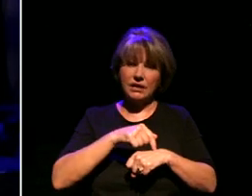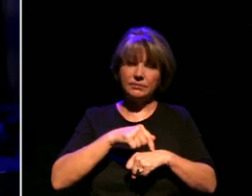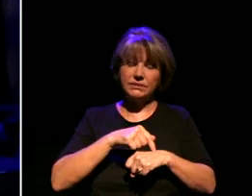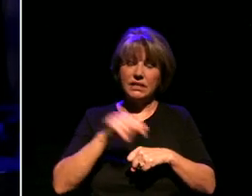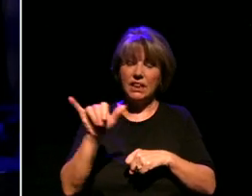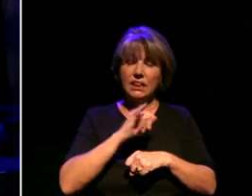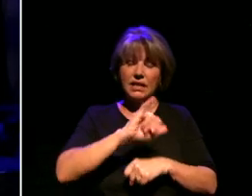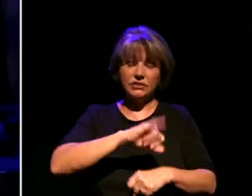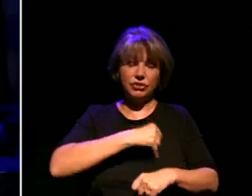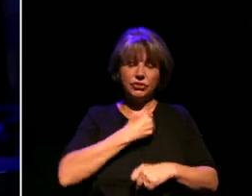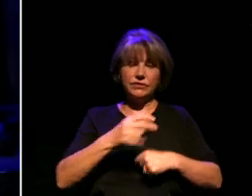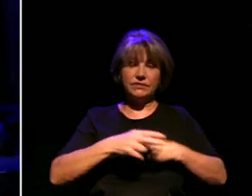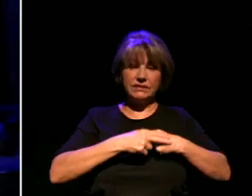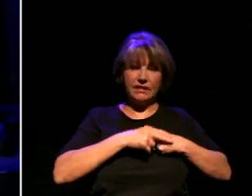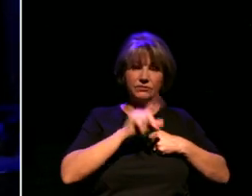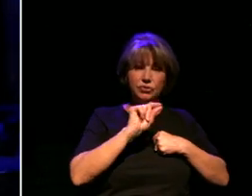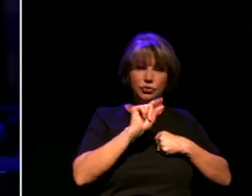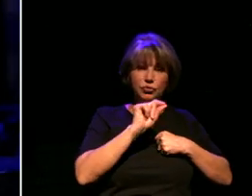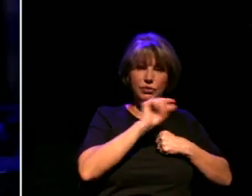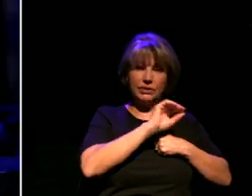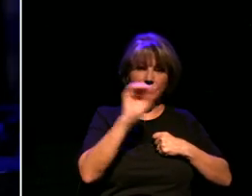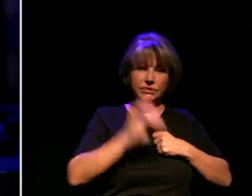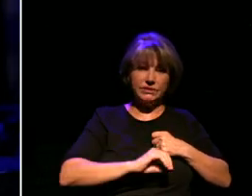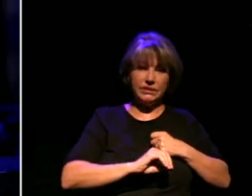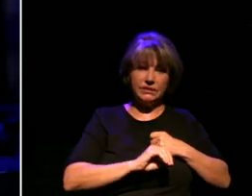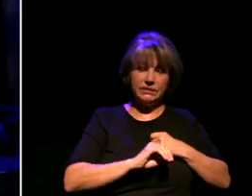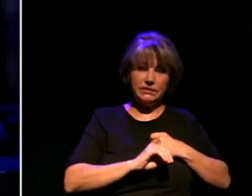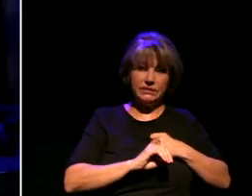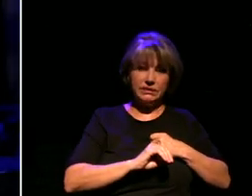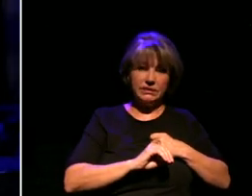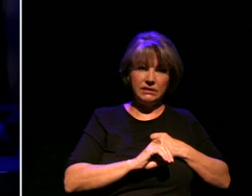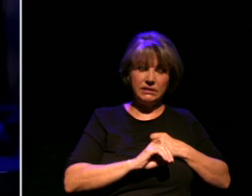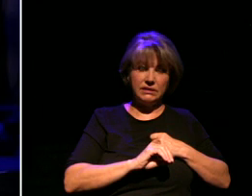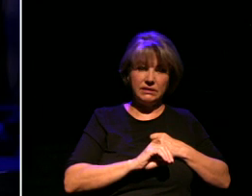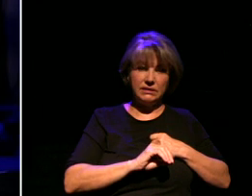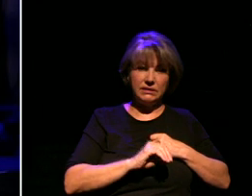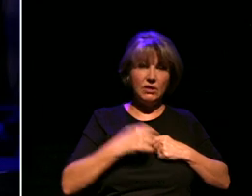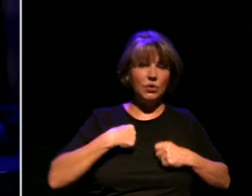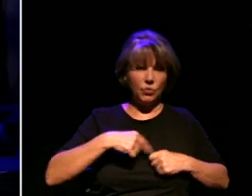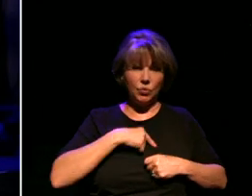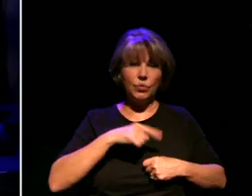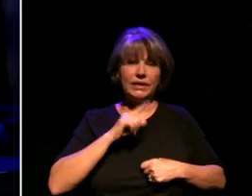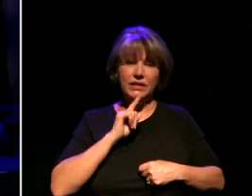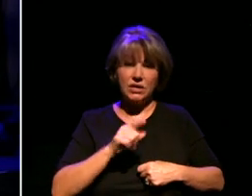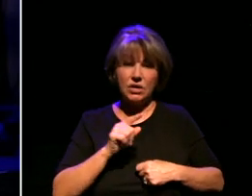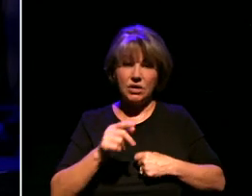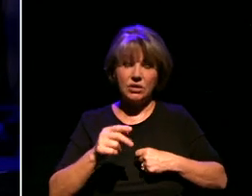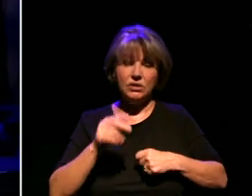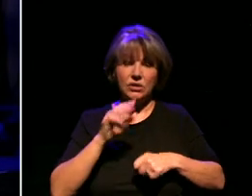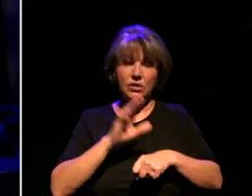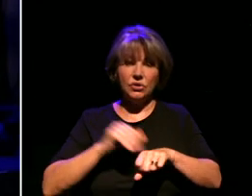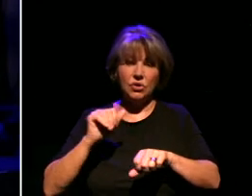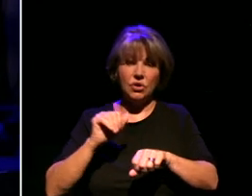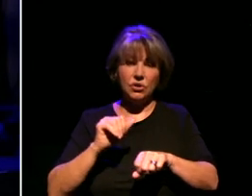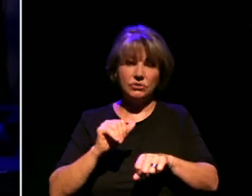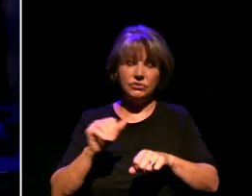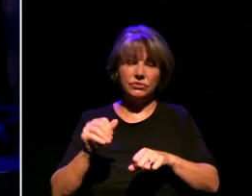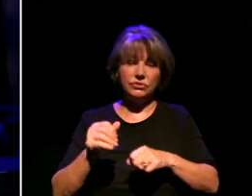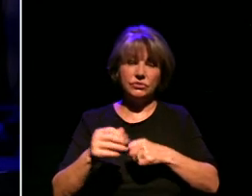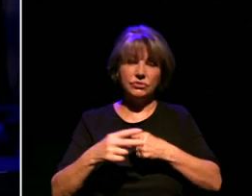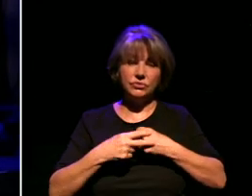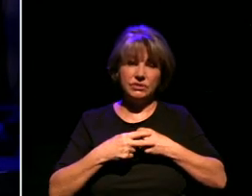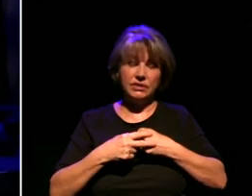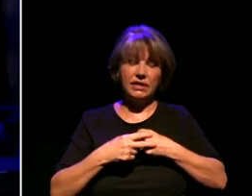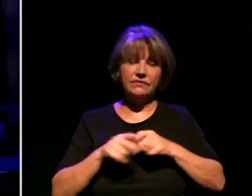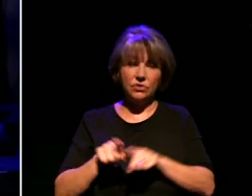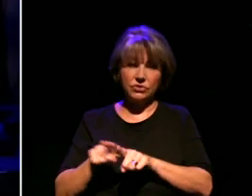kept 20% out there, we're called to save an amount. It may not be 20%. It may start at 1% or 2%, but it